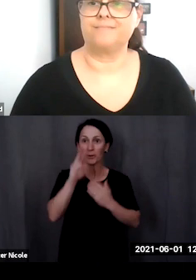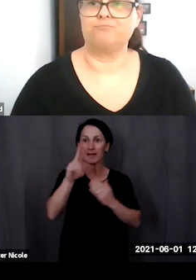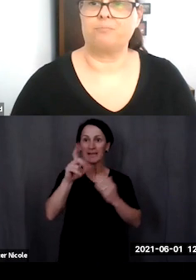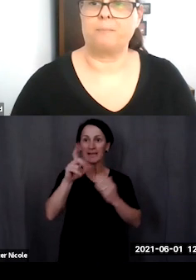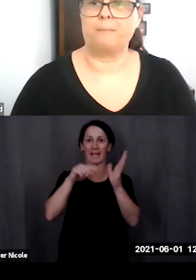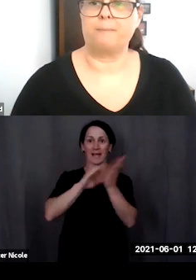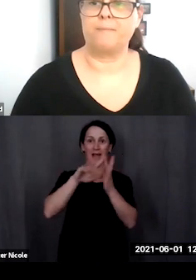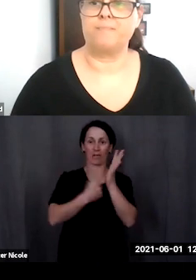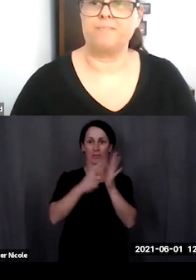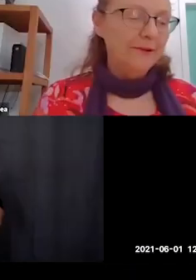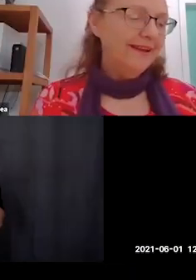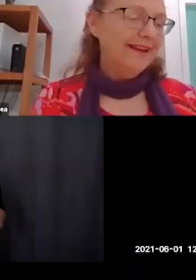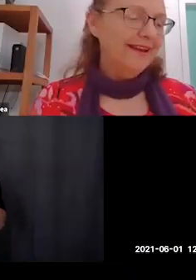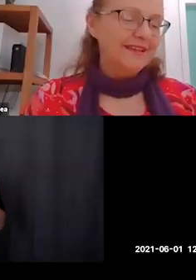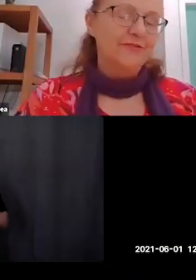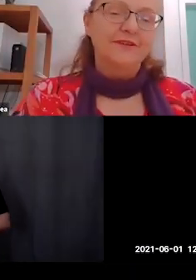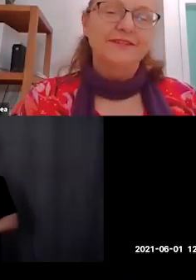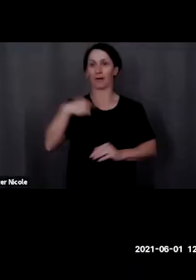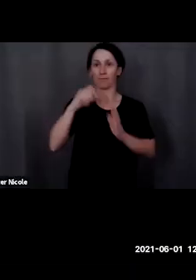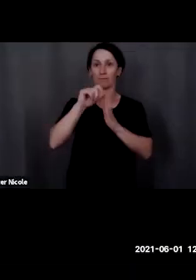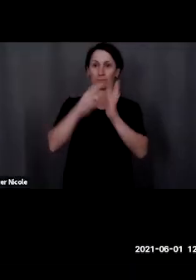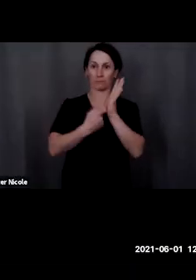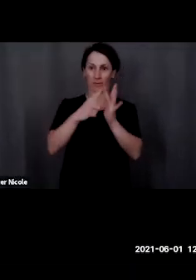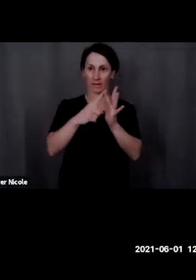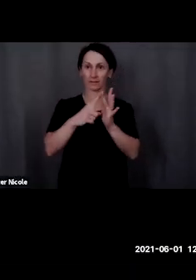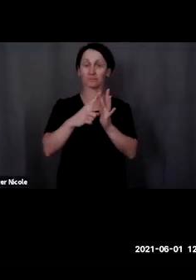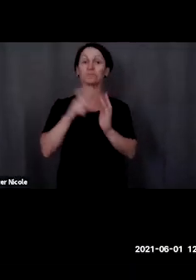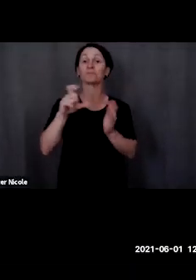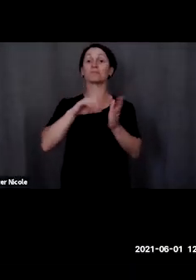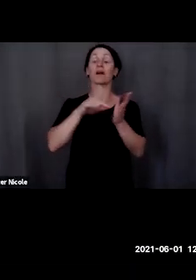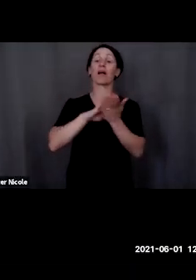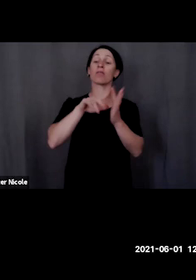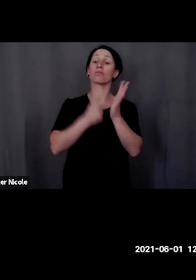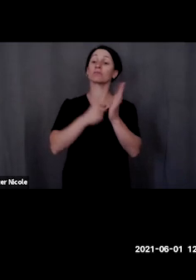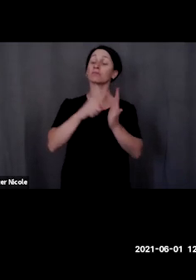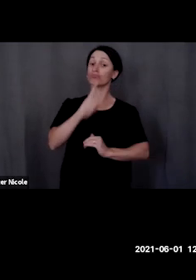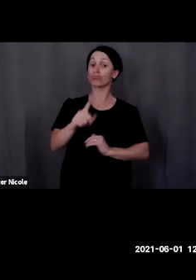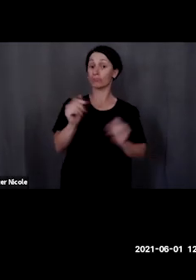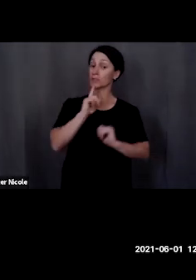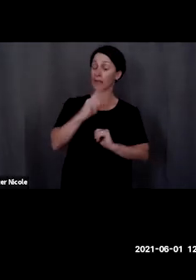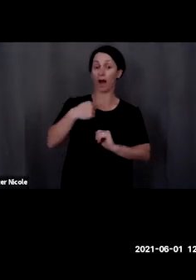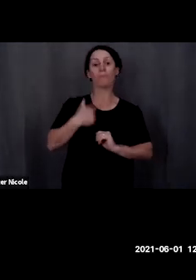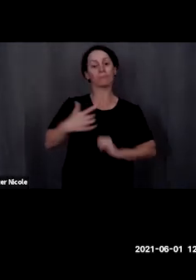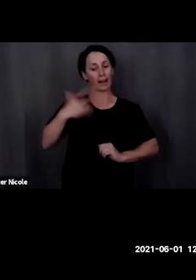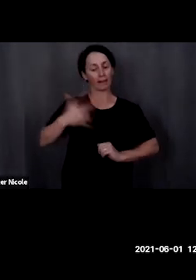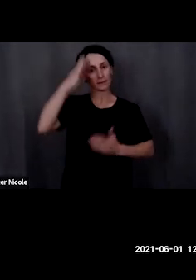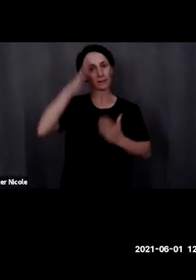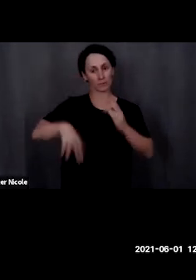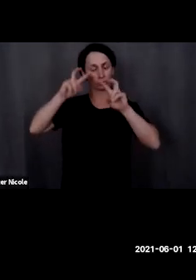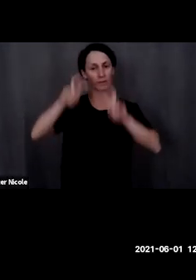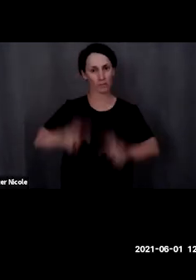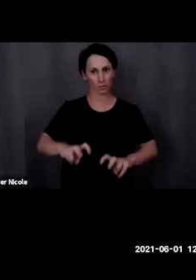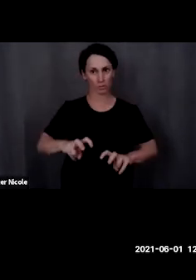Okay, excellent. Hi, I'm Peri. And as Catherine said, I'm a lived experience researcher. I should say